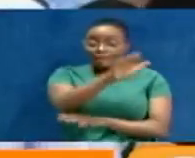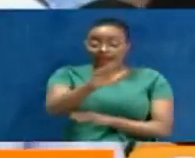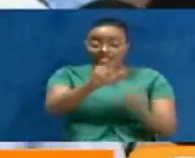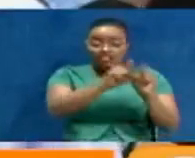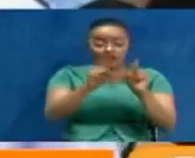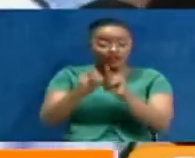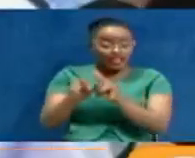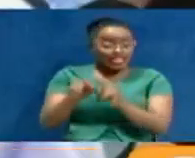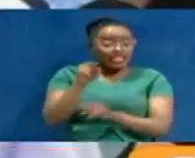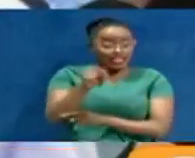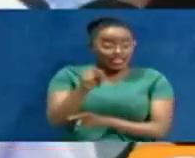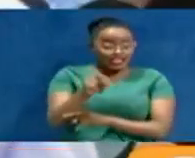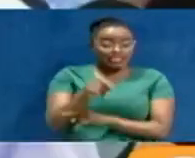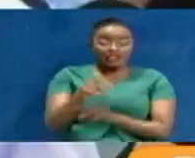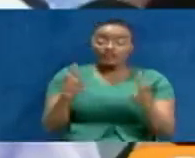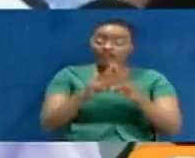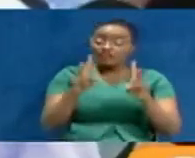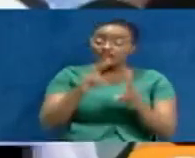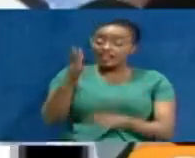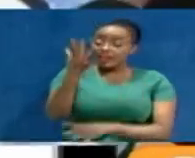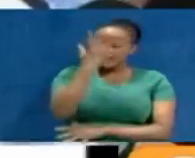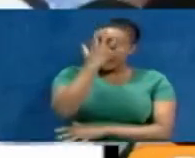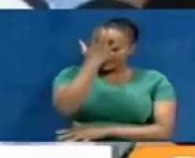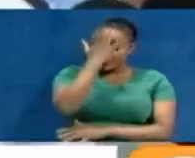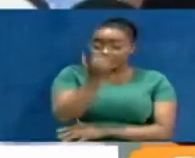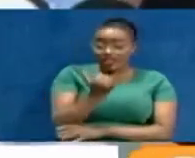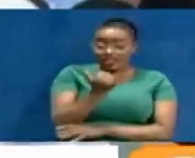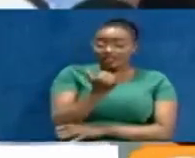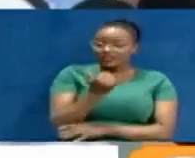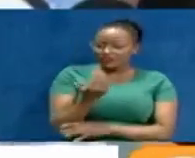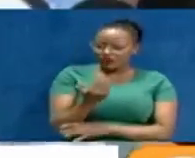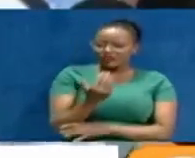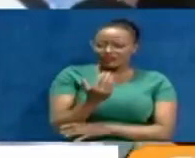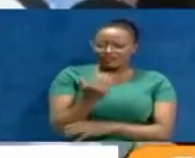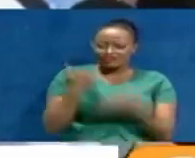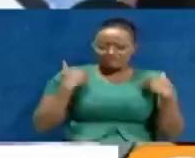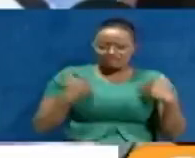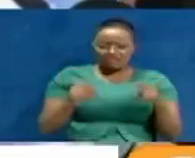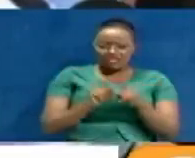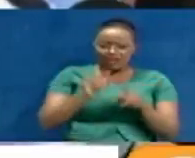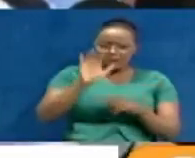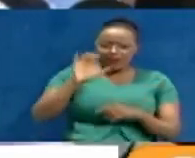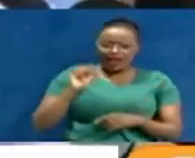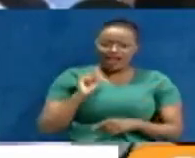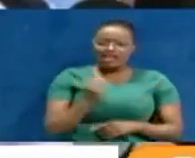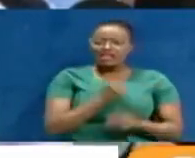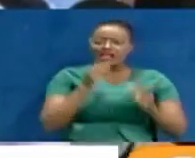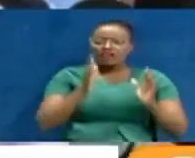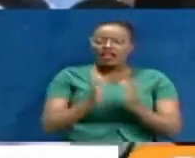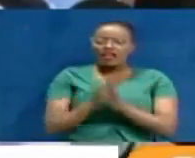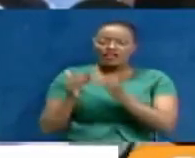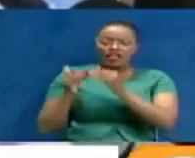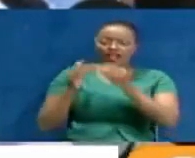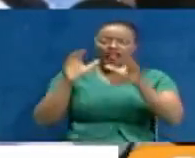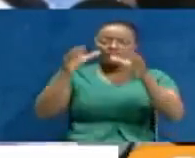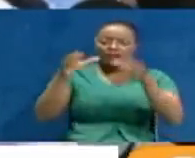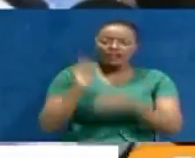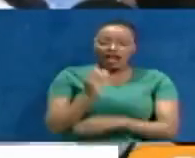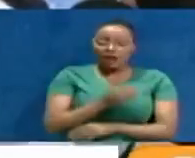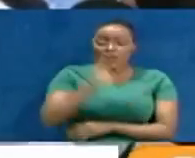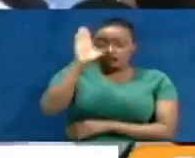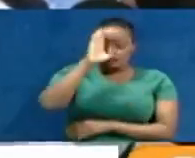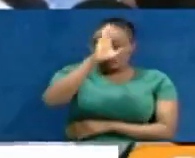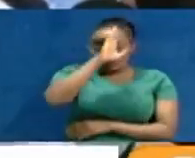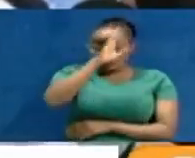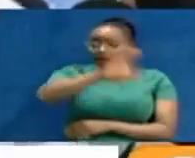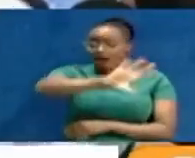and is extremely embarrassing for me as your senator and the leader of our party that is ruling in